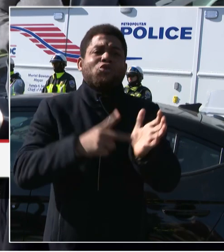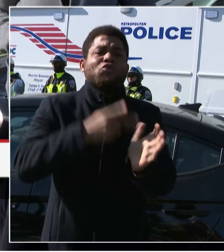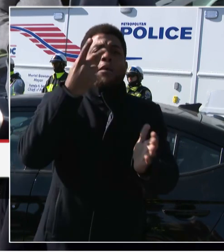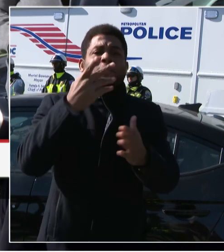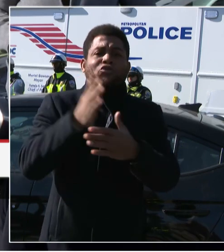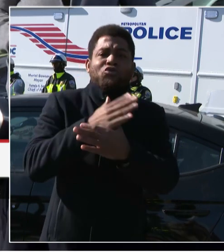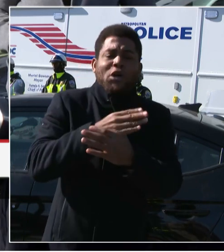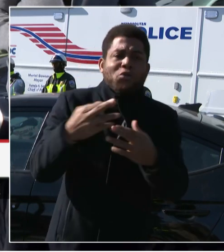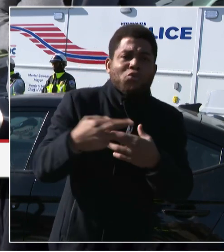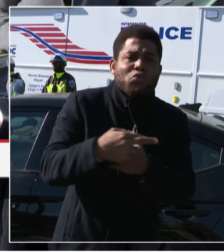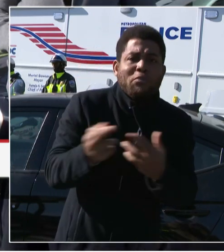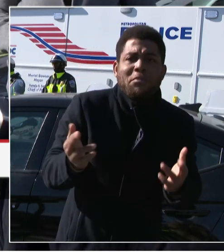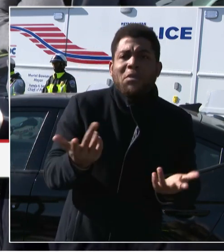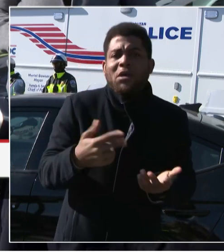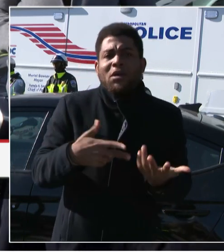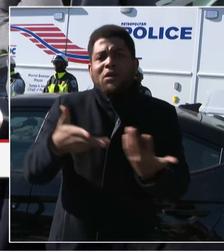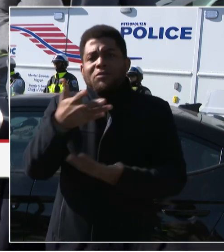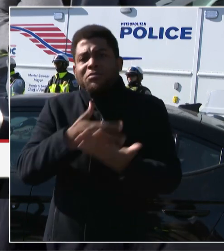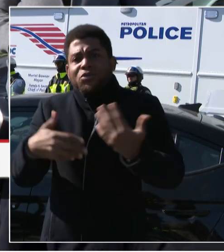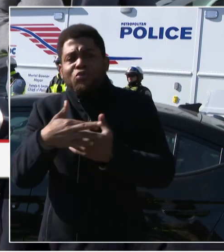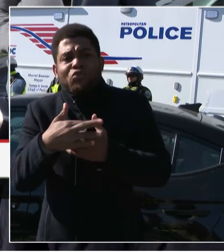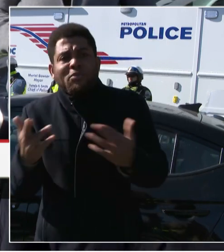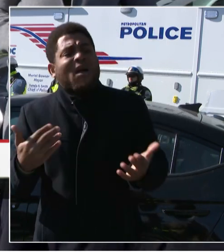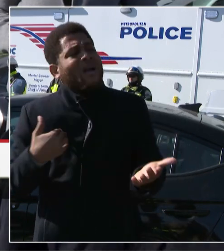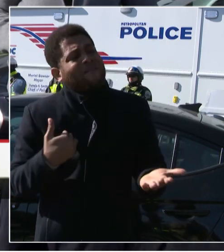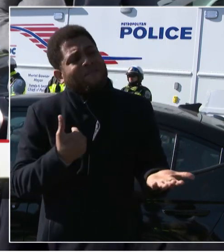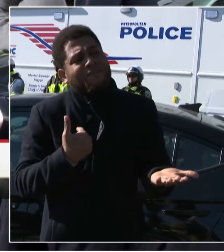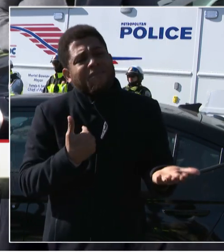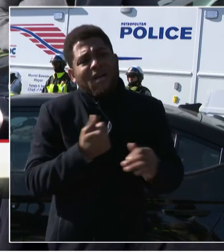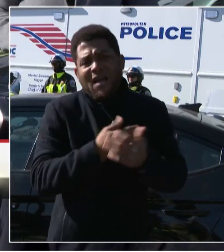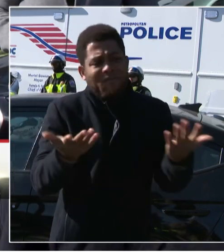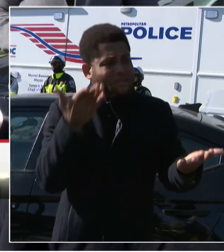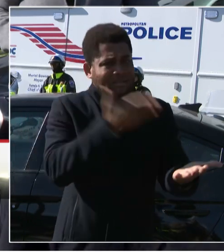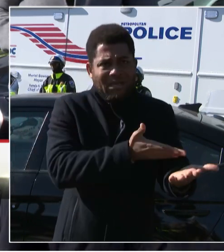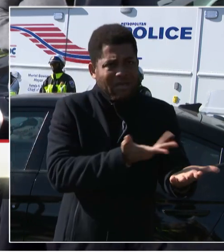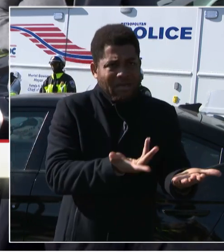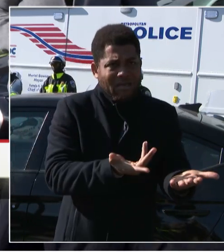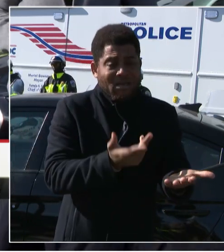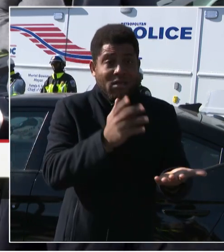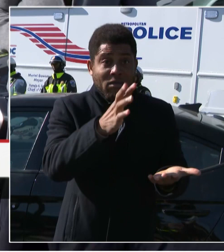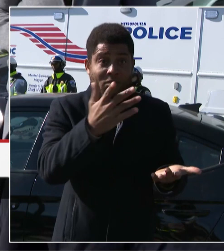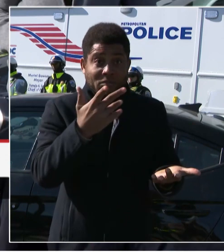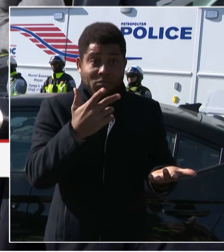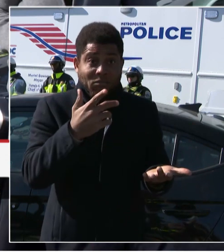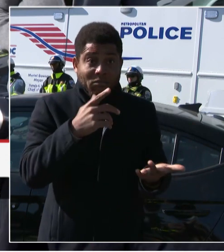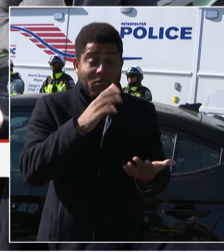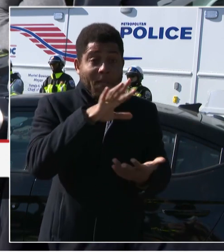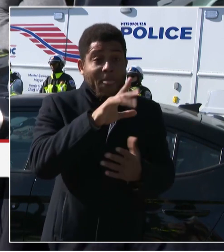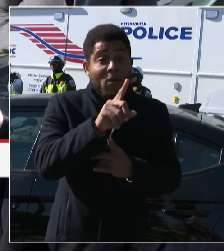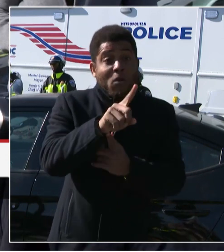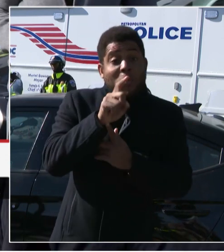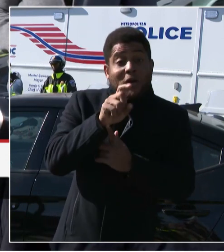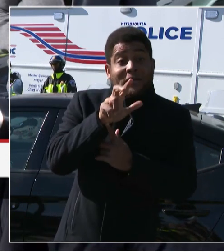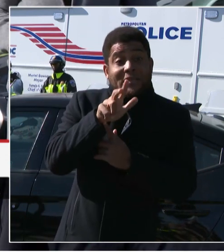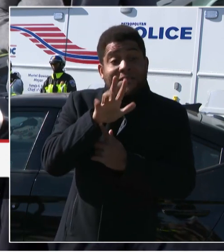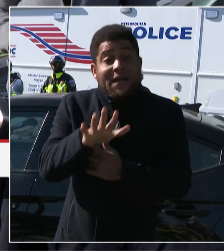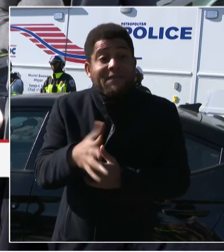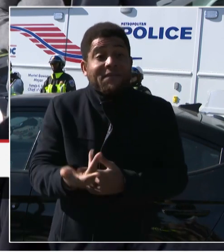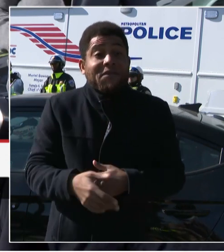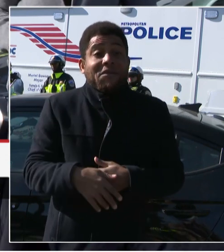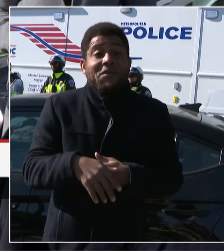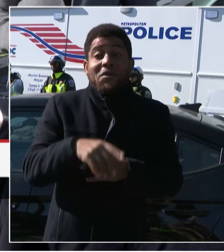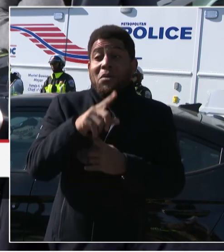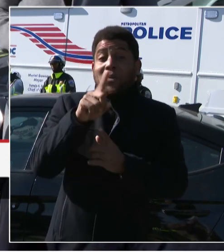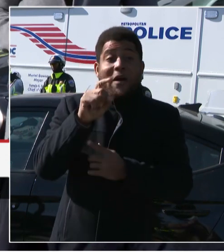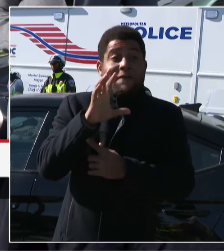juvenile facilities. I've been at the facility where there's upwards of 135 to 150 youth. Is that what we want? Certainly no. But